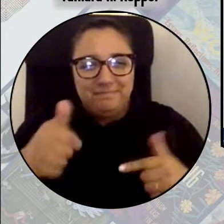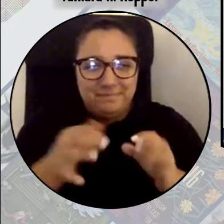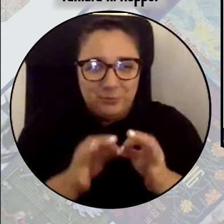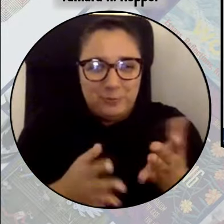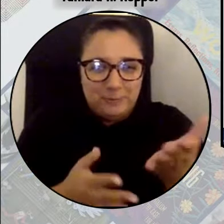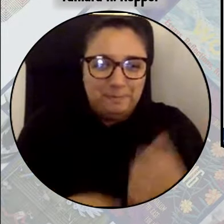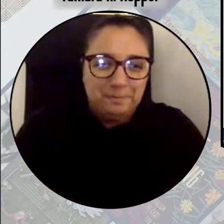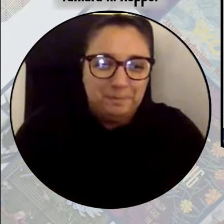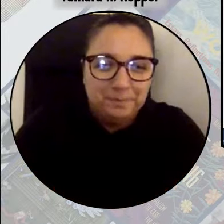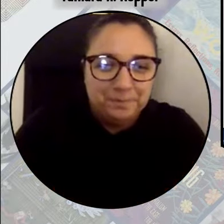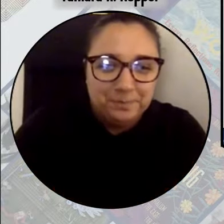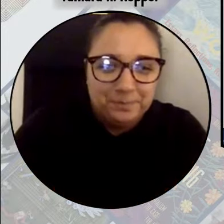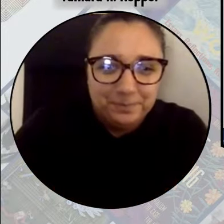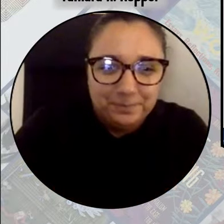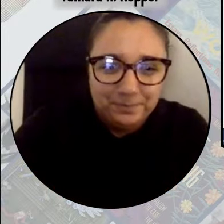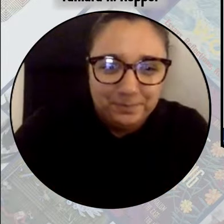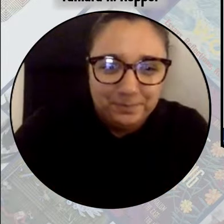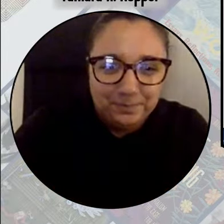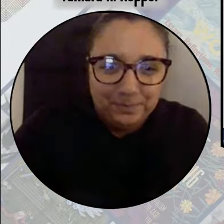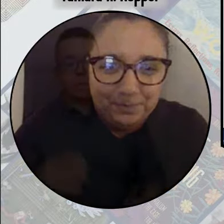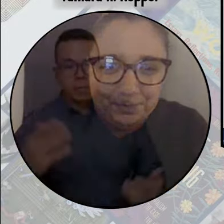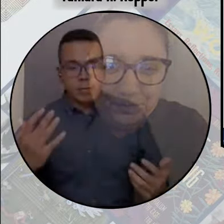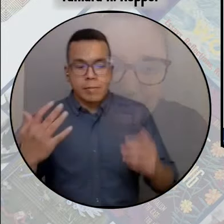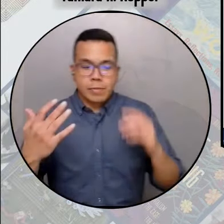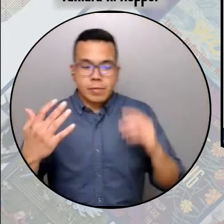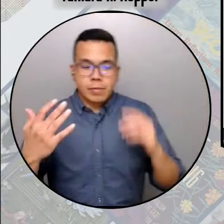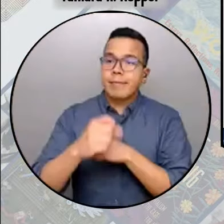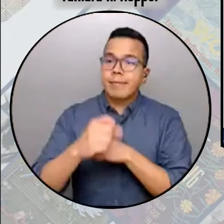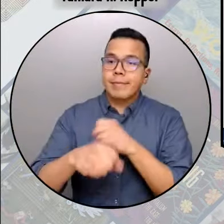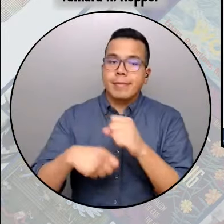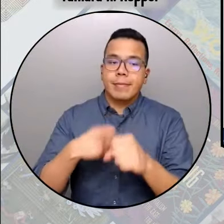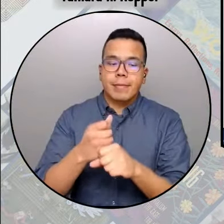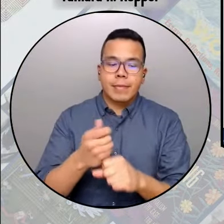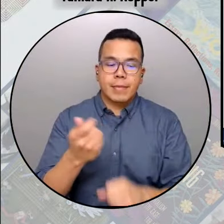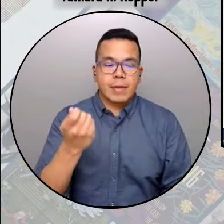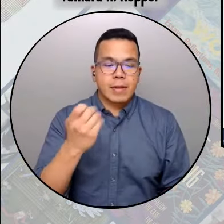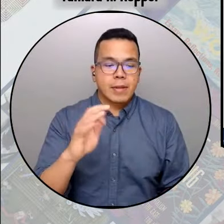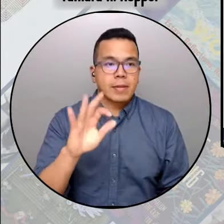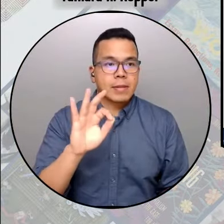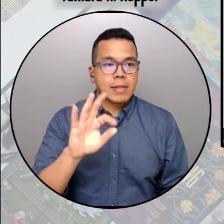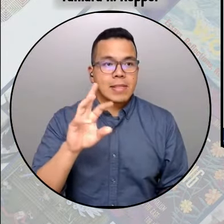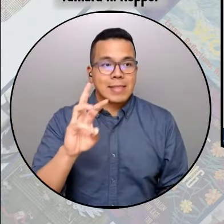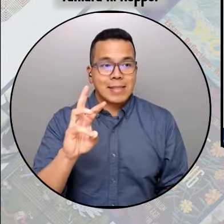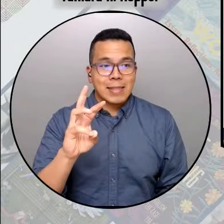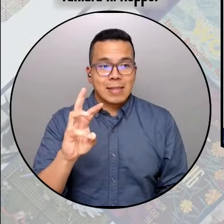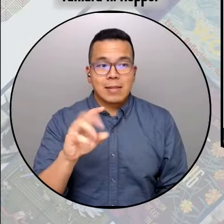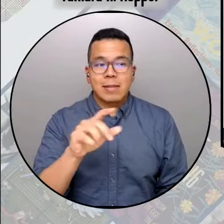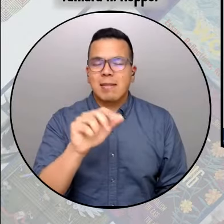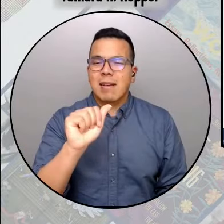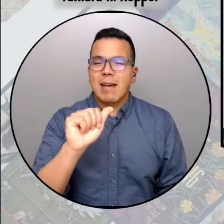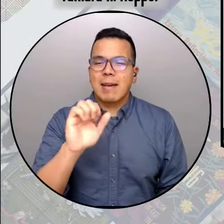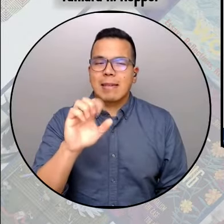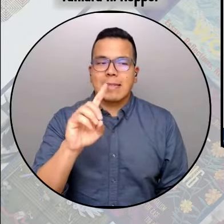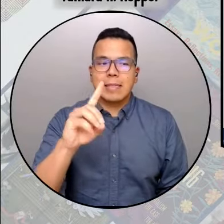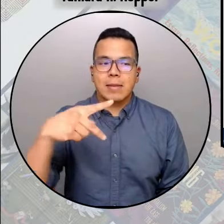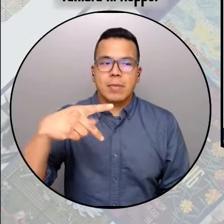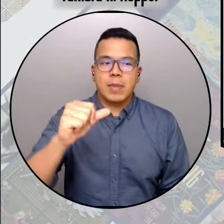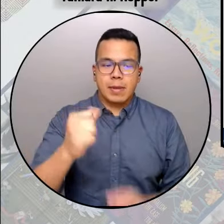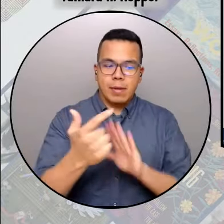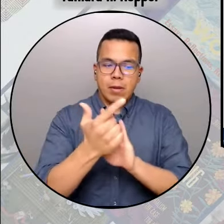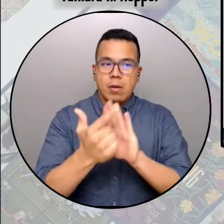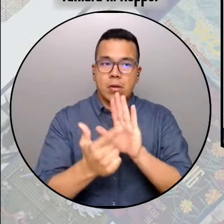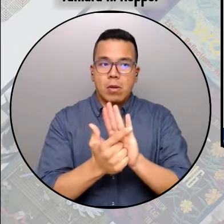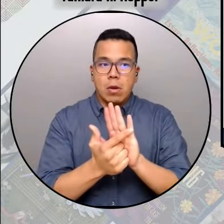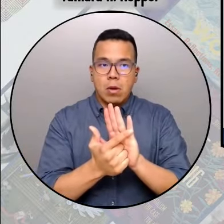So in 1996, there's the Anti-Terrorism and Effective Death Penalty Act. And expands what counts as